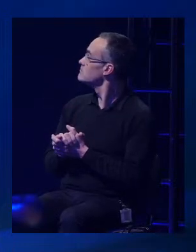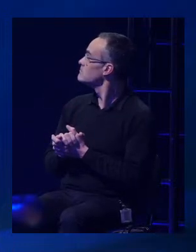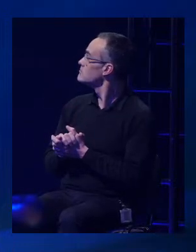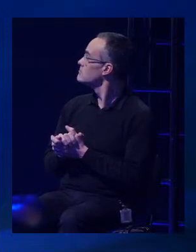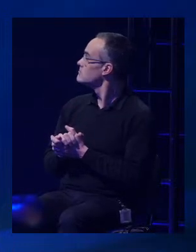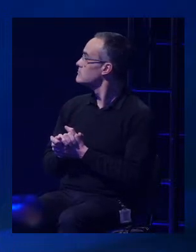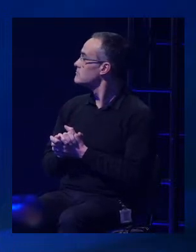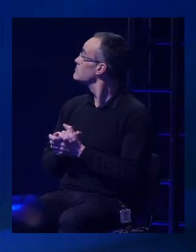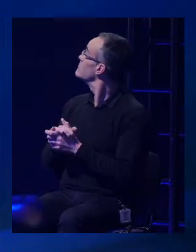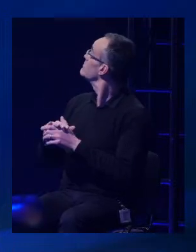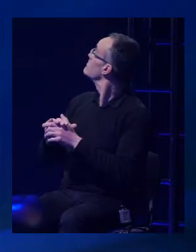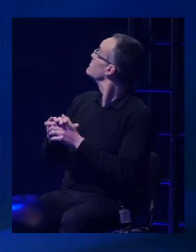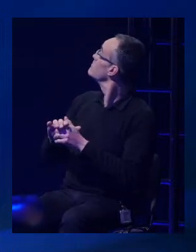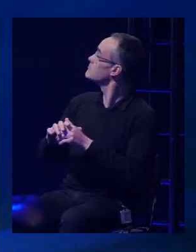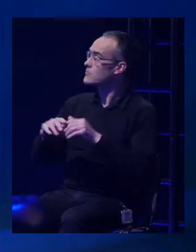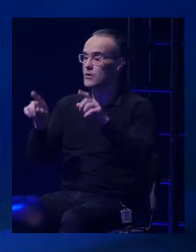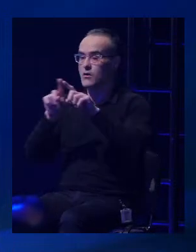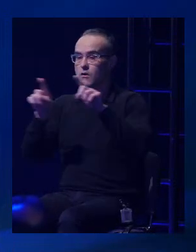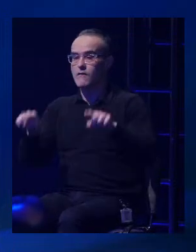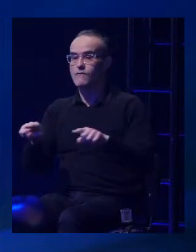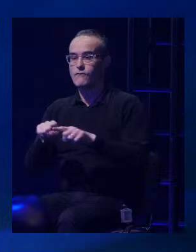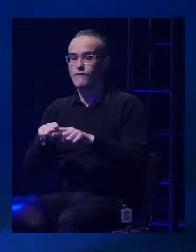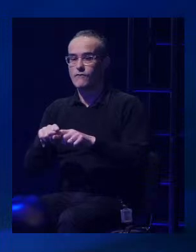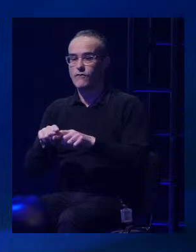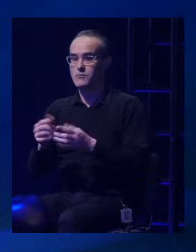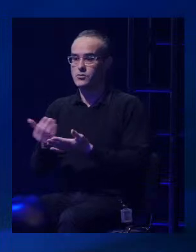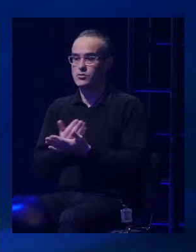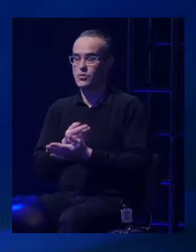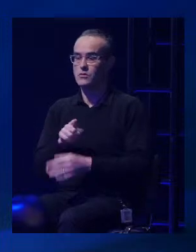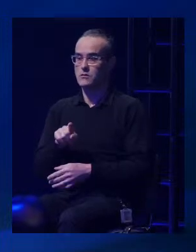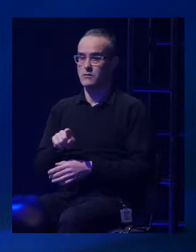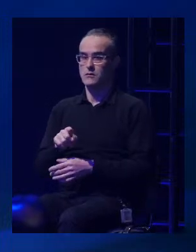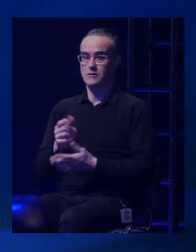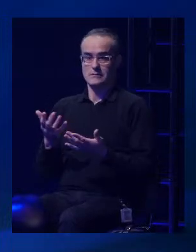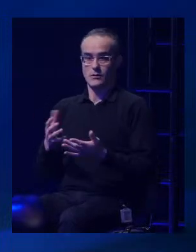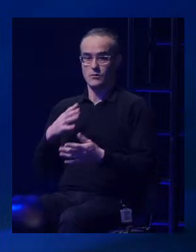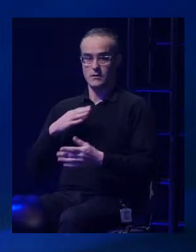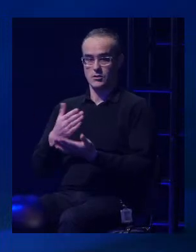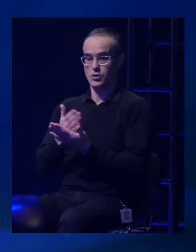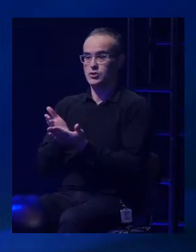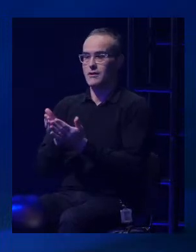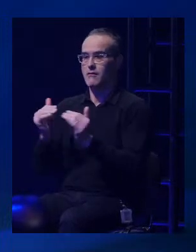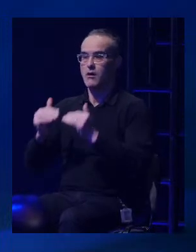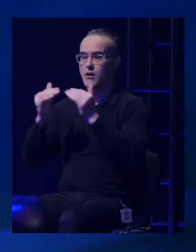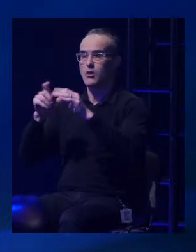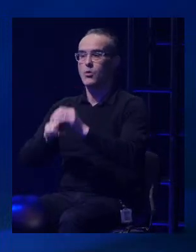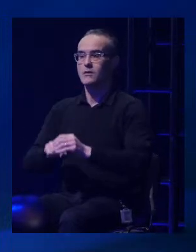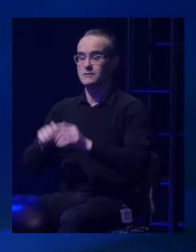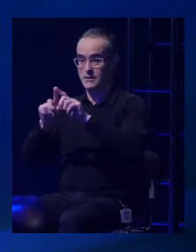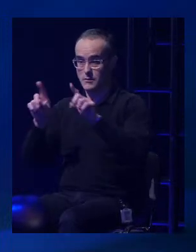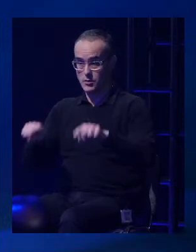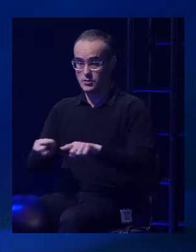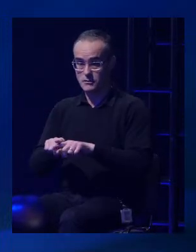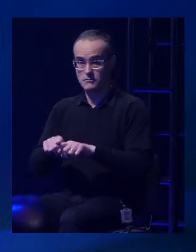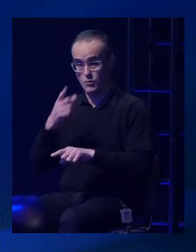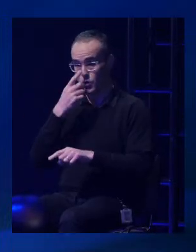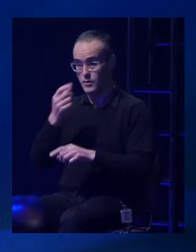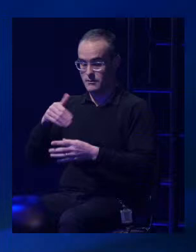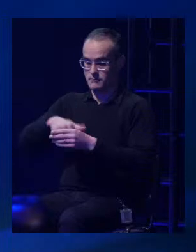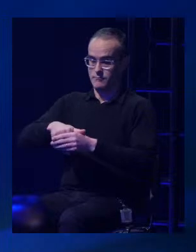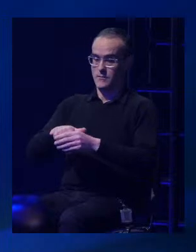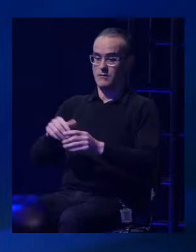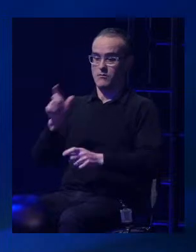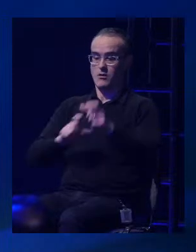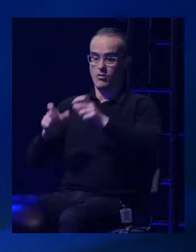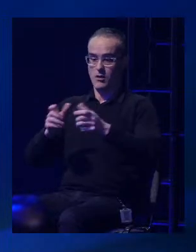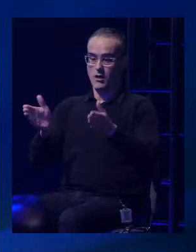Frame store, as we talked about earlier on, there's definitely a need these days to probably share high quality images. We can do that within the ColorBox